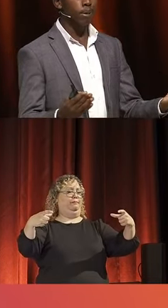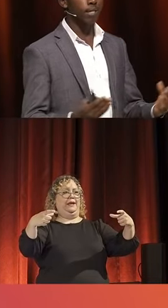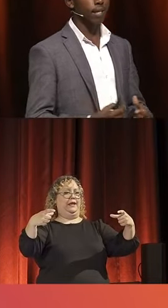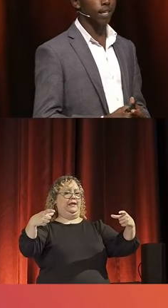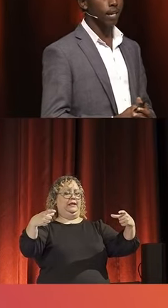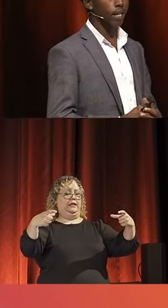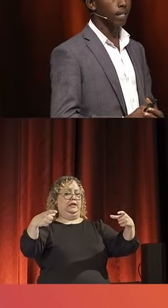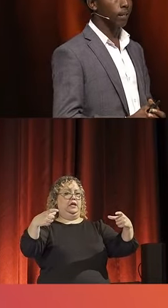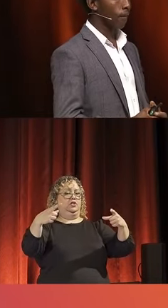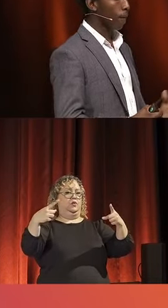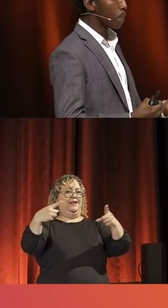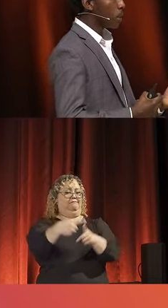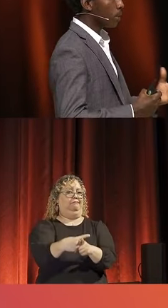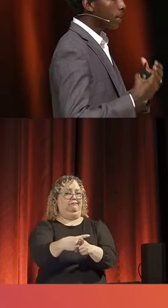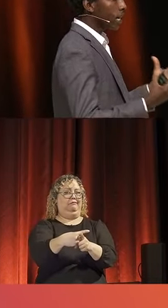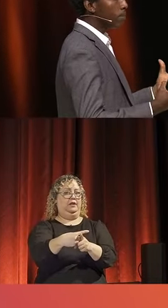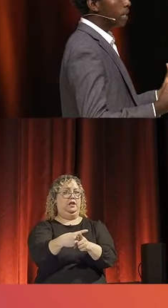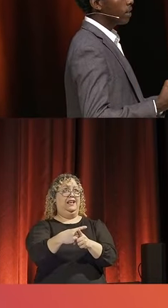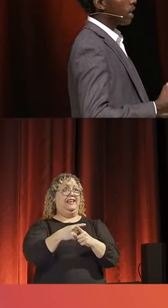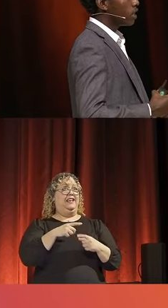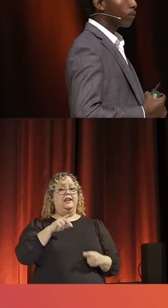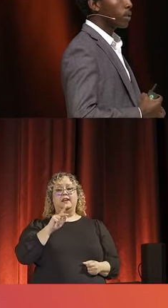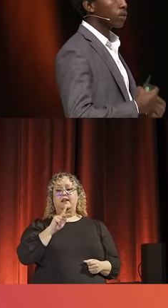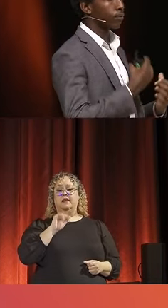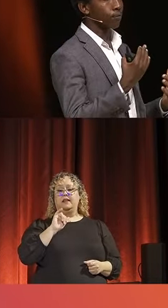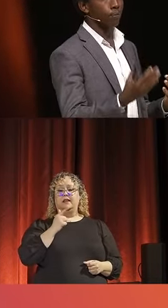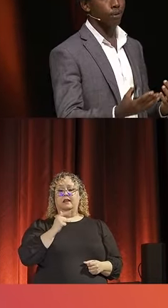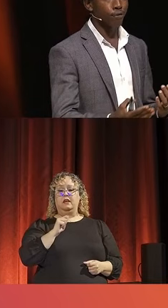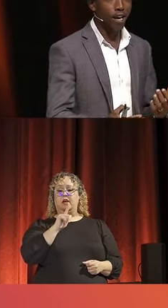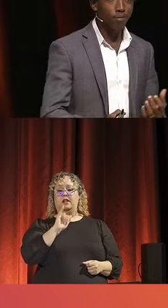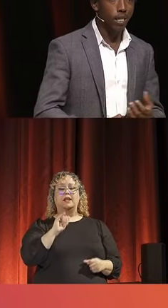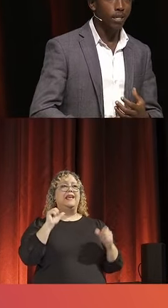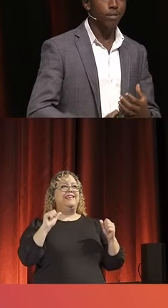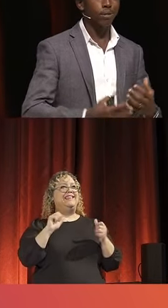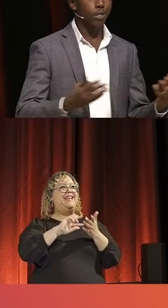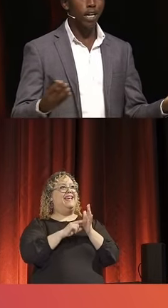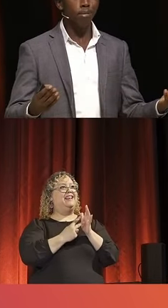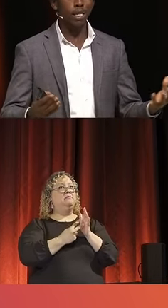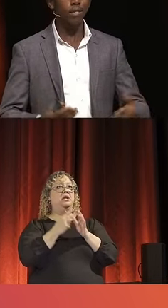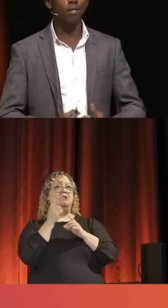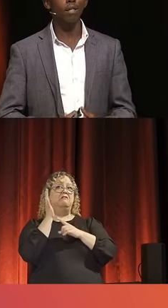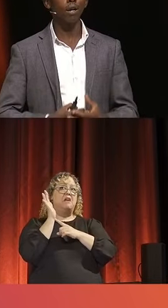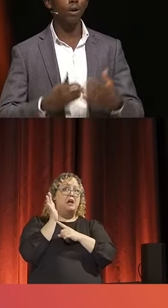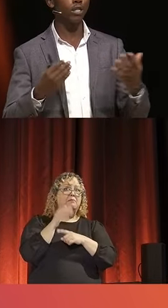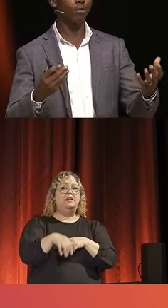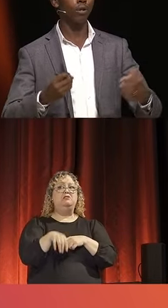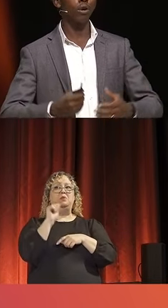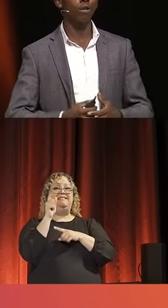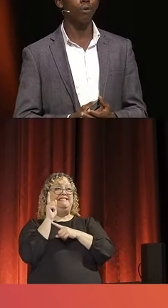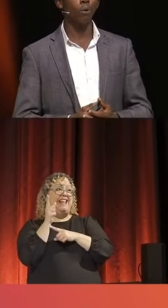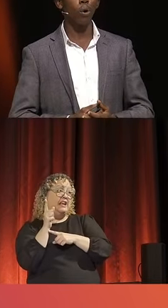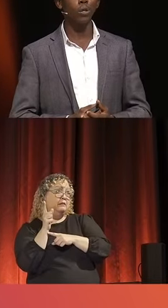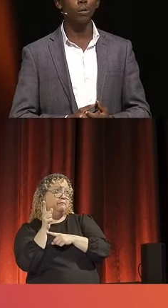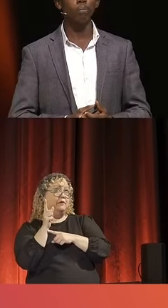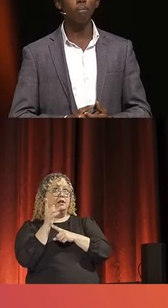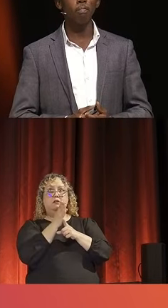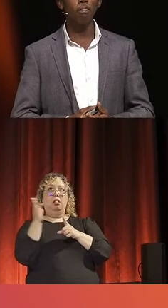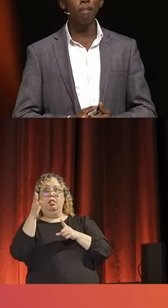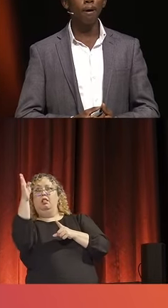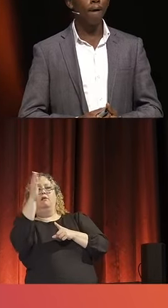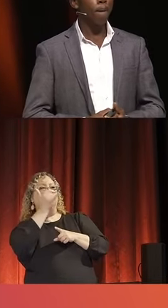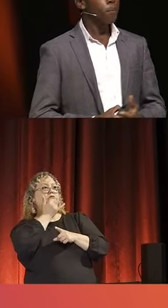hilly place like Kigali, that can mean a difference of 5 minutes or 10 minutes on a different road.